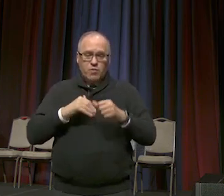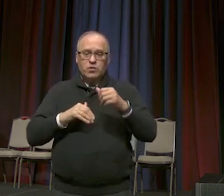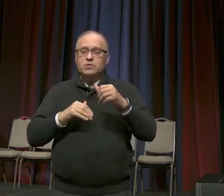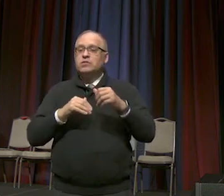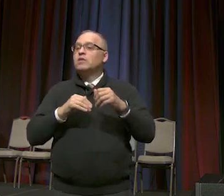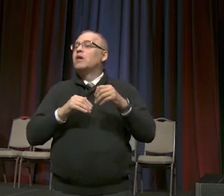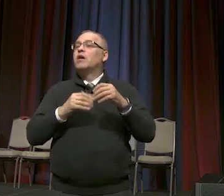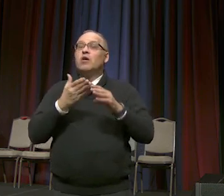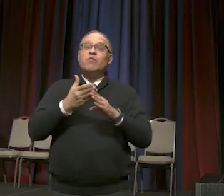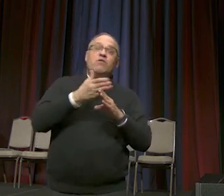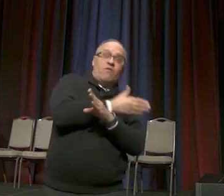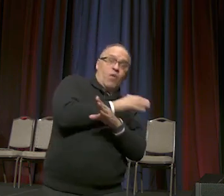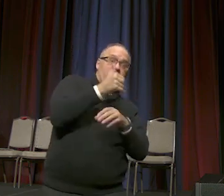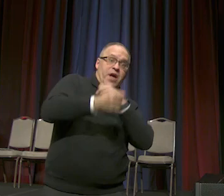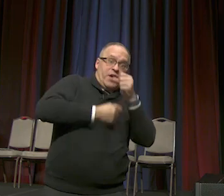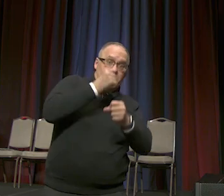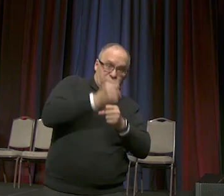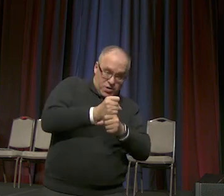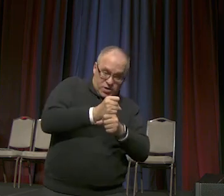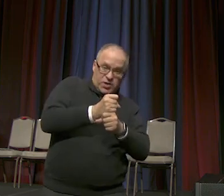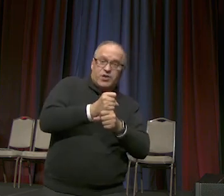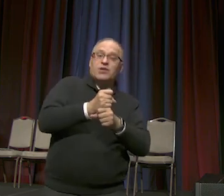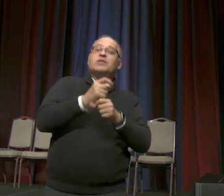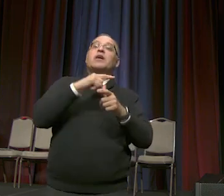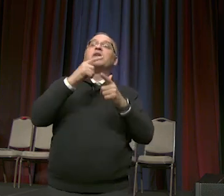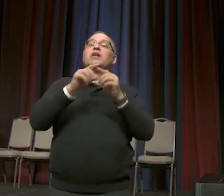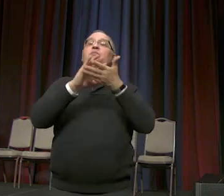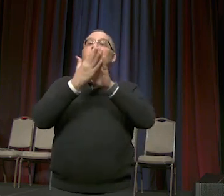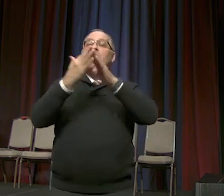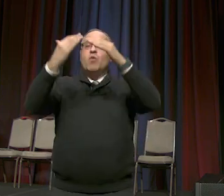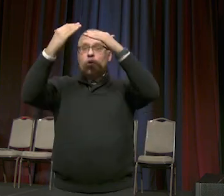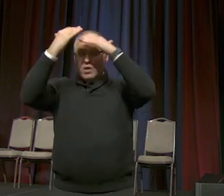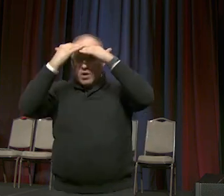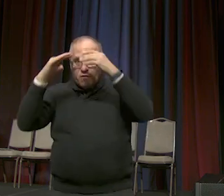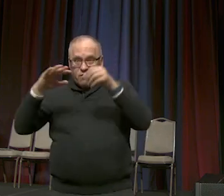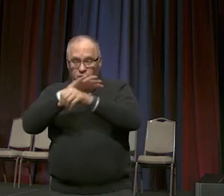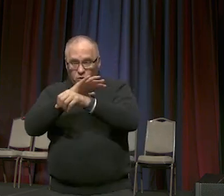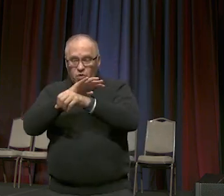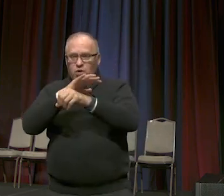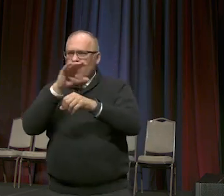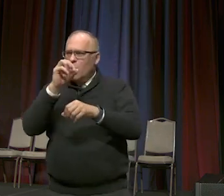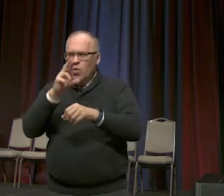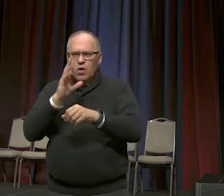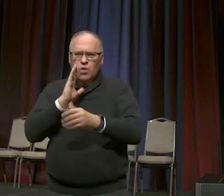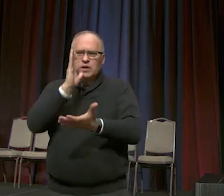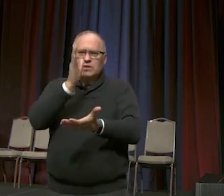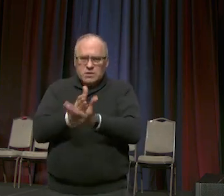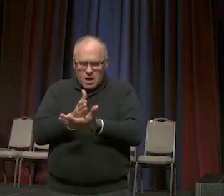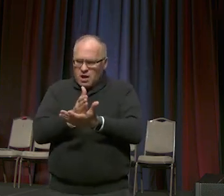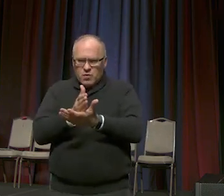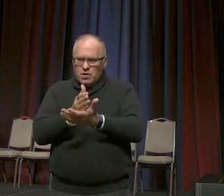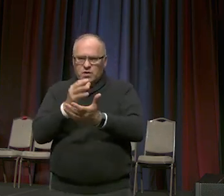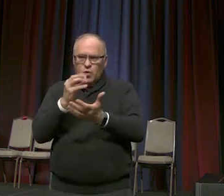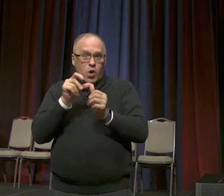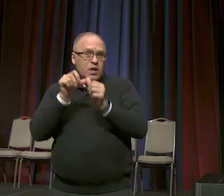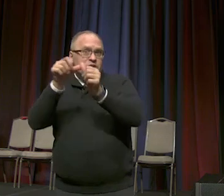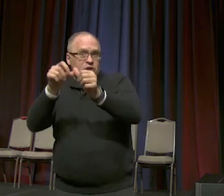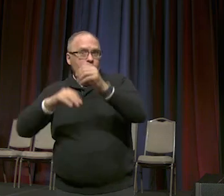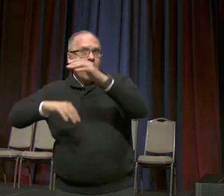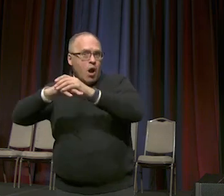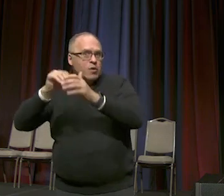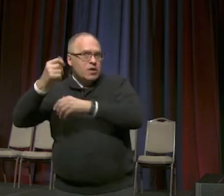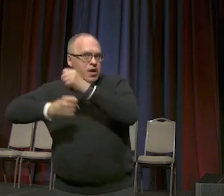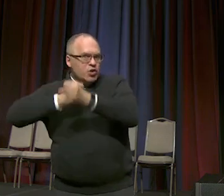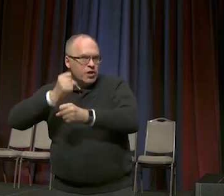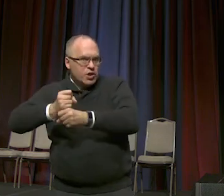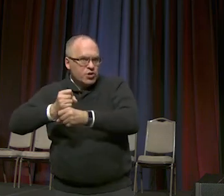do they still get that match into the first 10 years of ministry, or does it stop at the end of provisional membership? Thank you for the